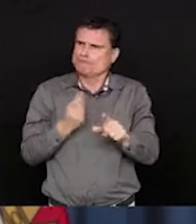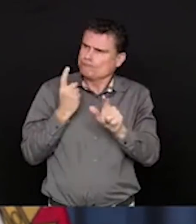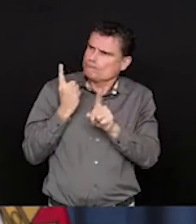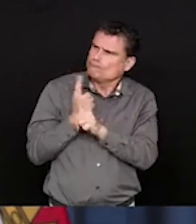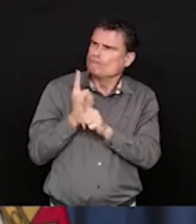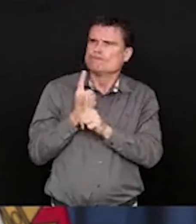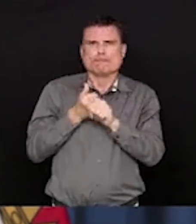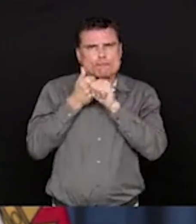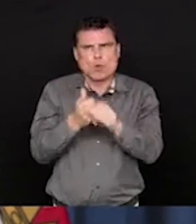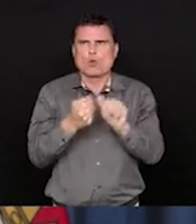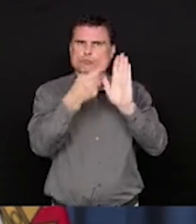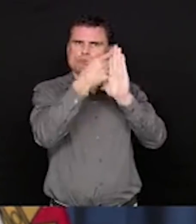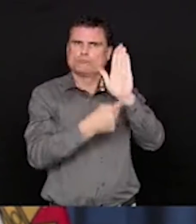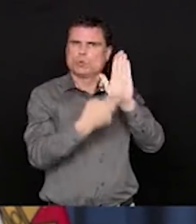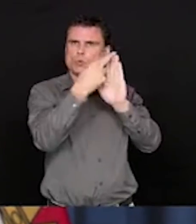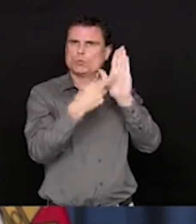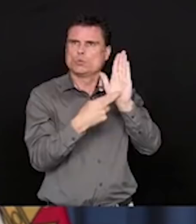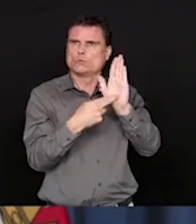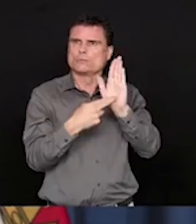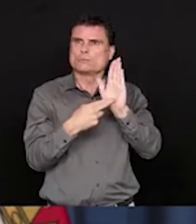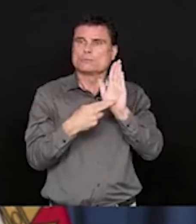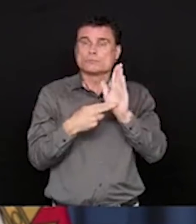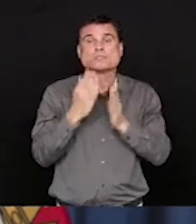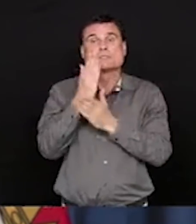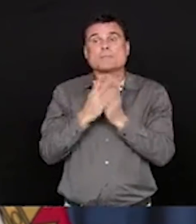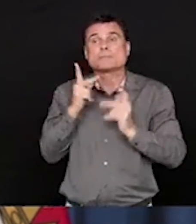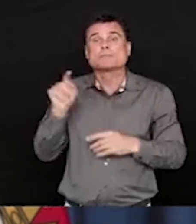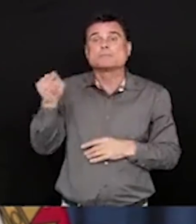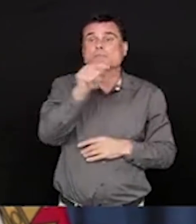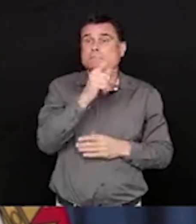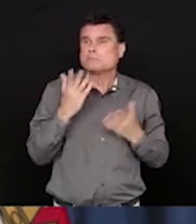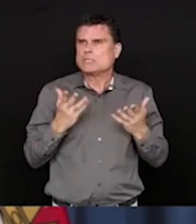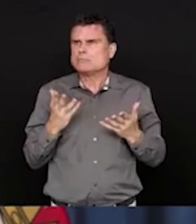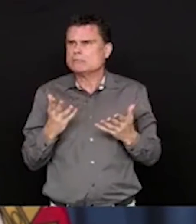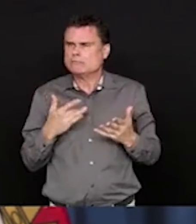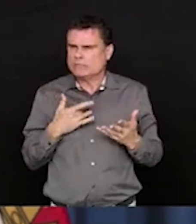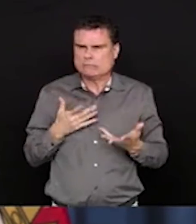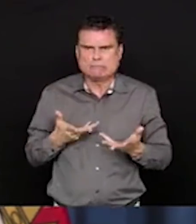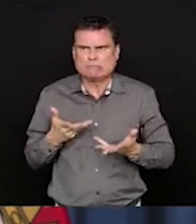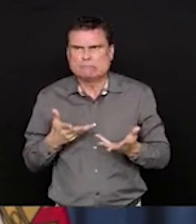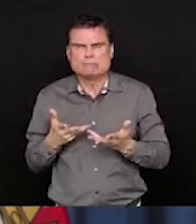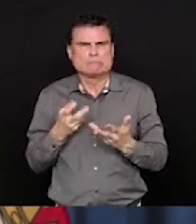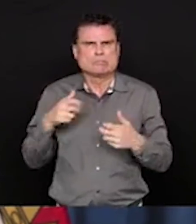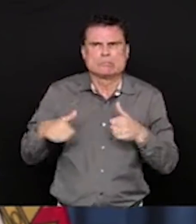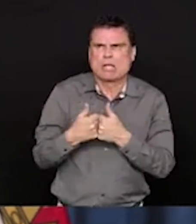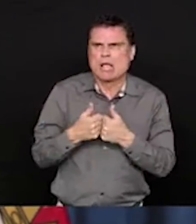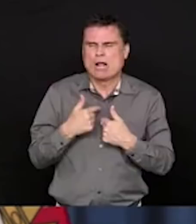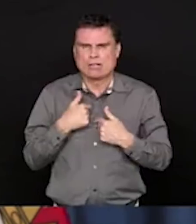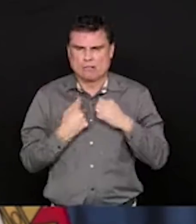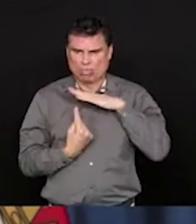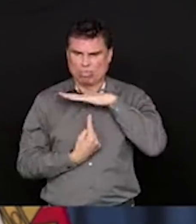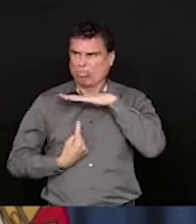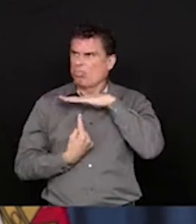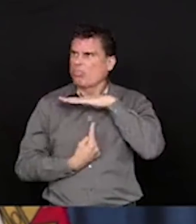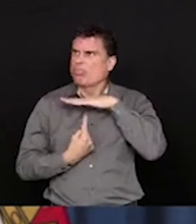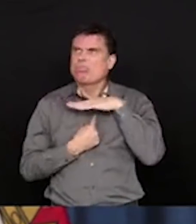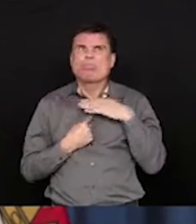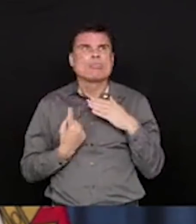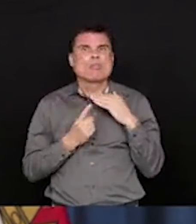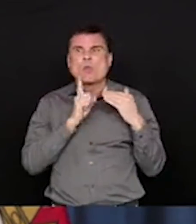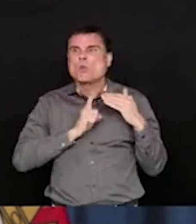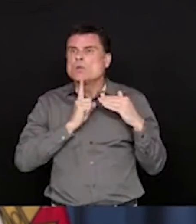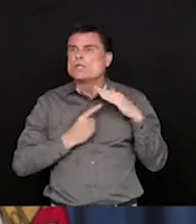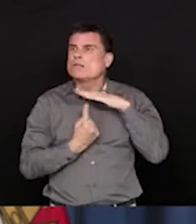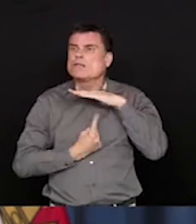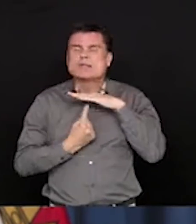we're continuing to work with the Government of Canada to improve protections for all Canadians. It makes sense for every single person to